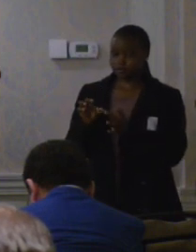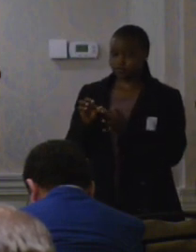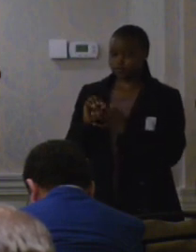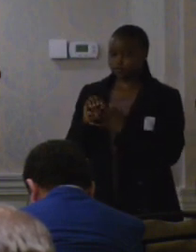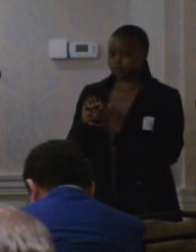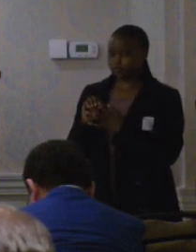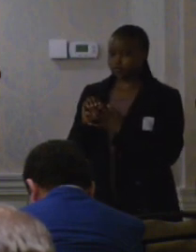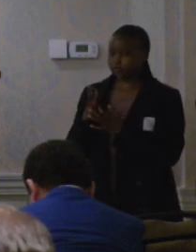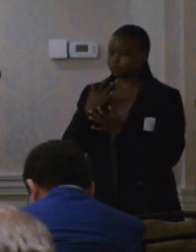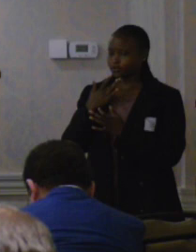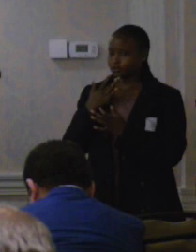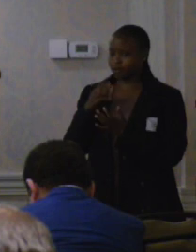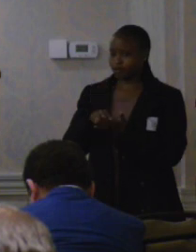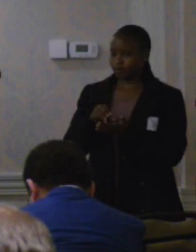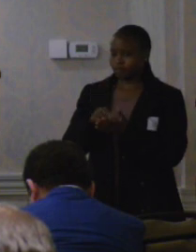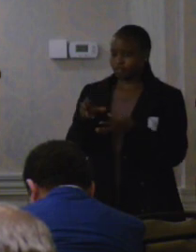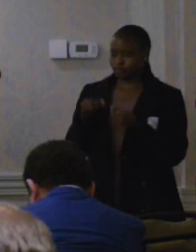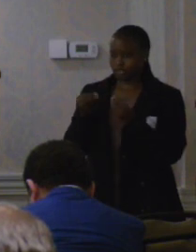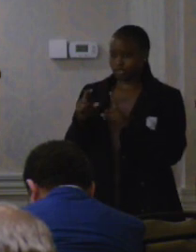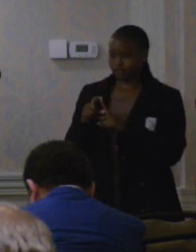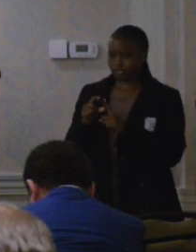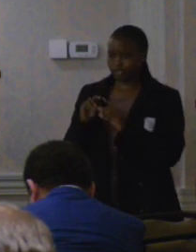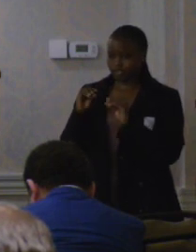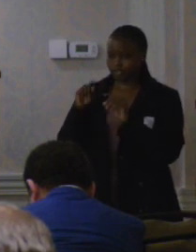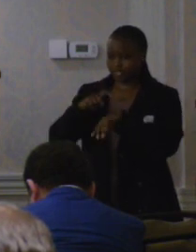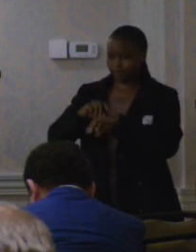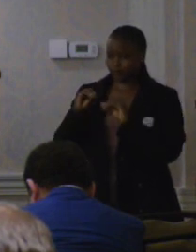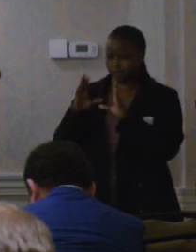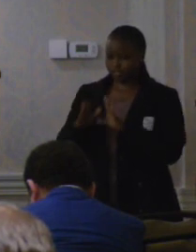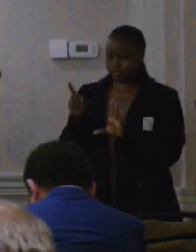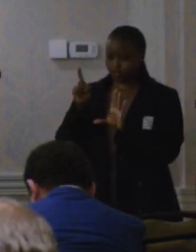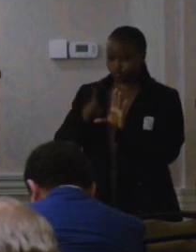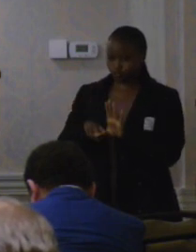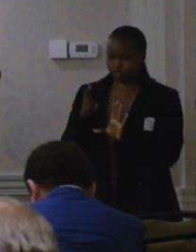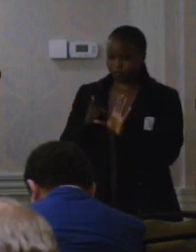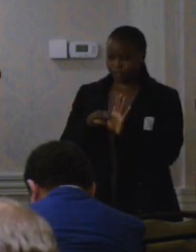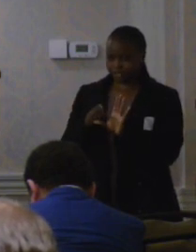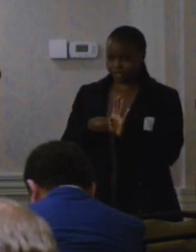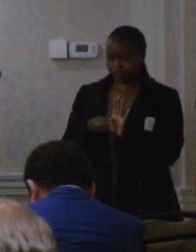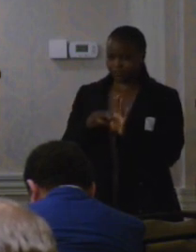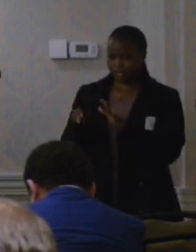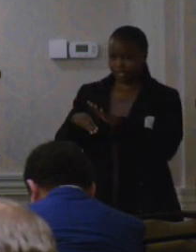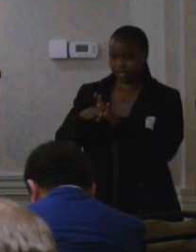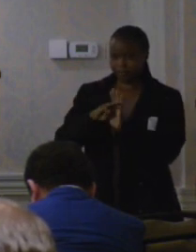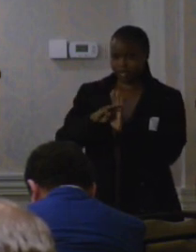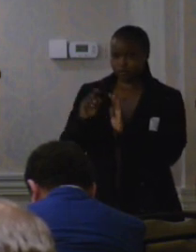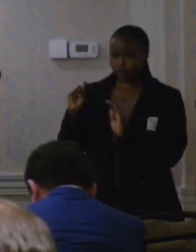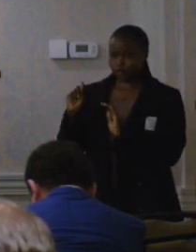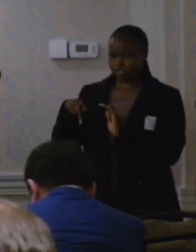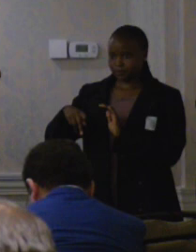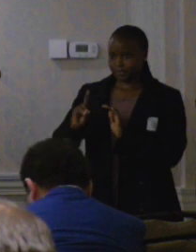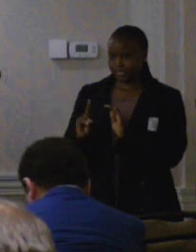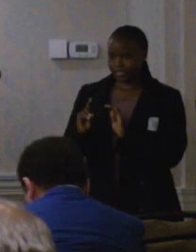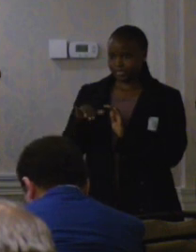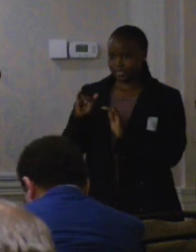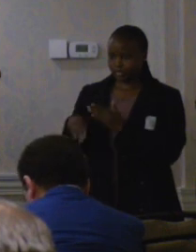condition and give the time for the teacher to join and to participate in the whole trajectory. And I think that